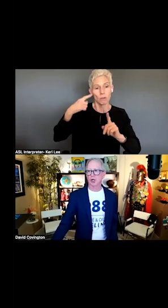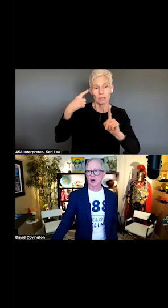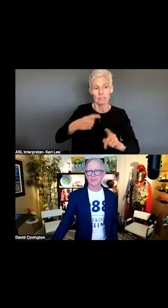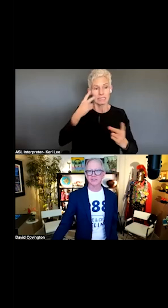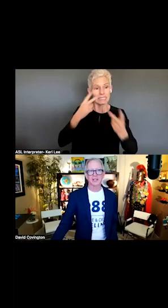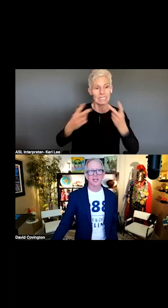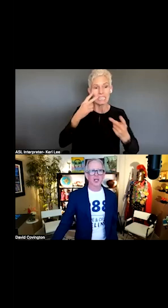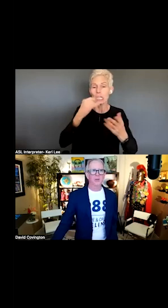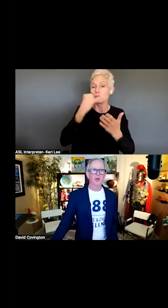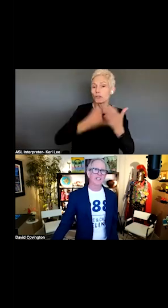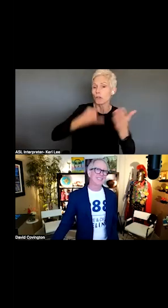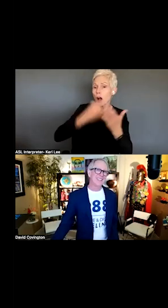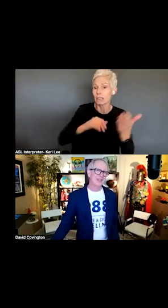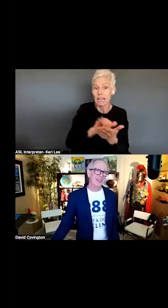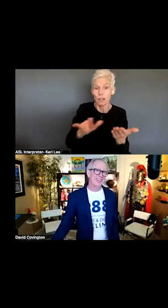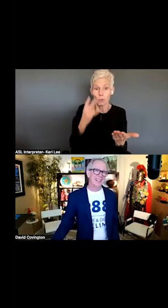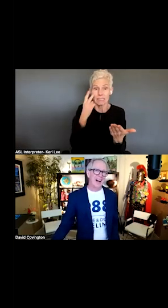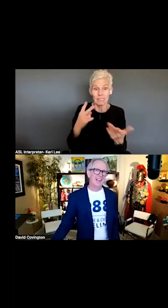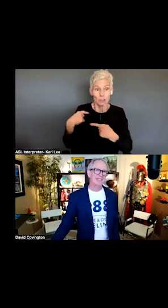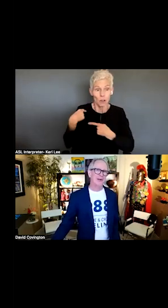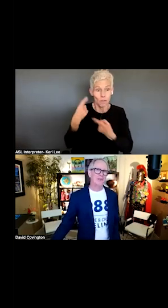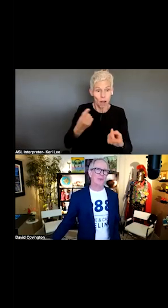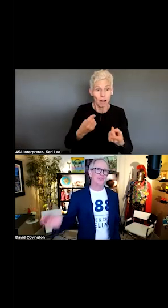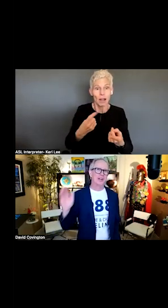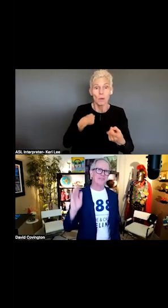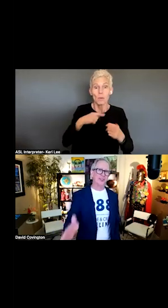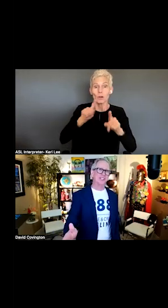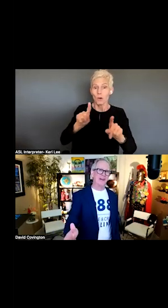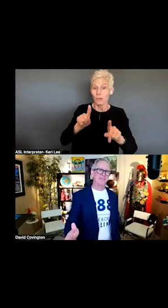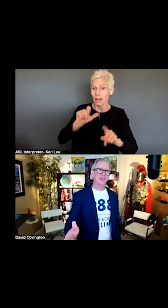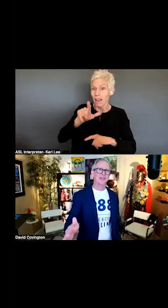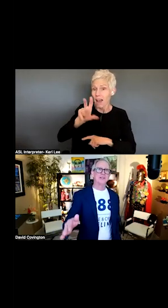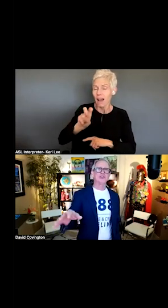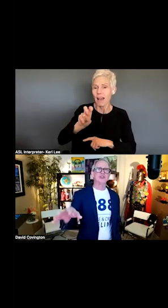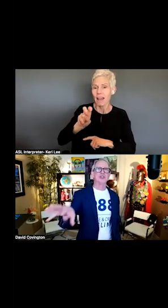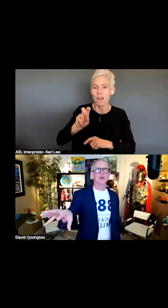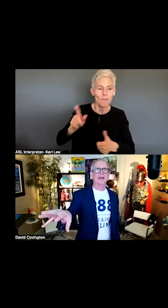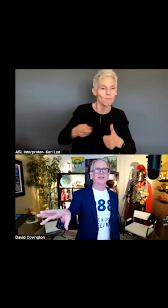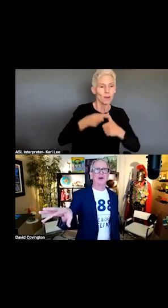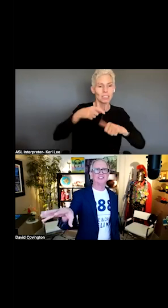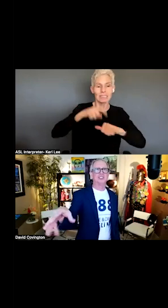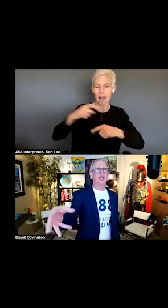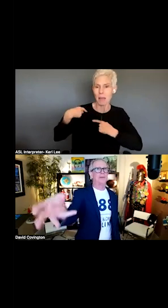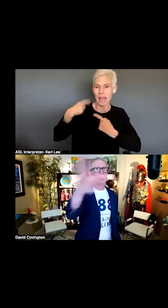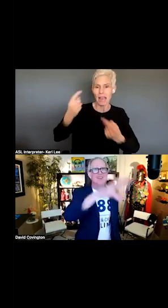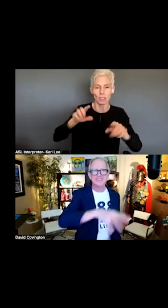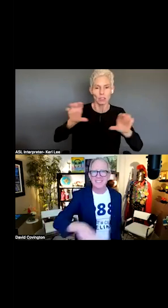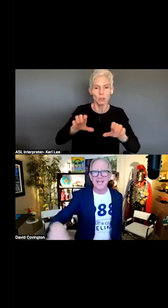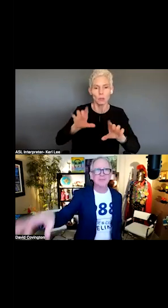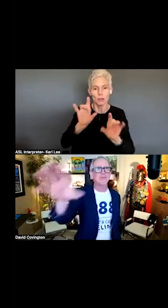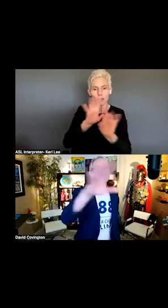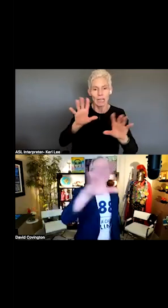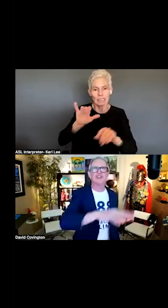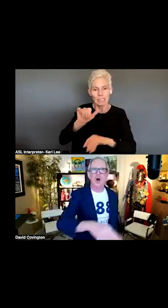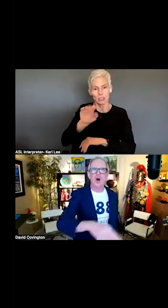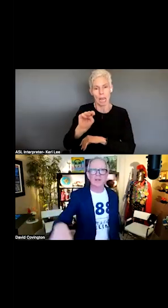architectural drawings, but we're going to take you there live. And it's our first effort to do a Crisis Jam in the